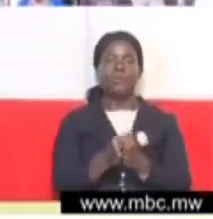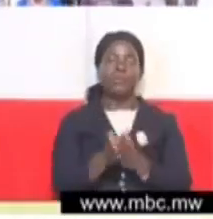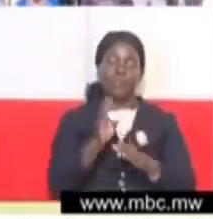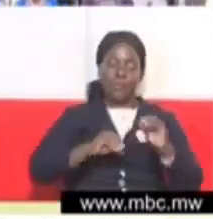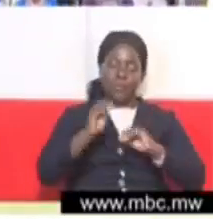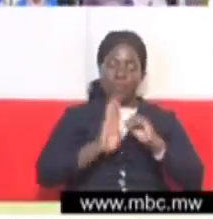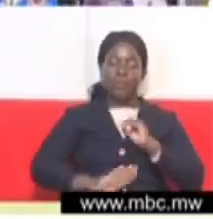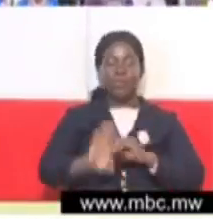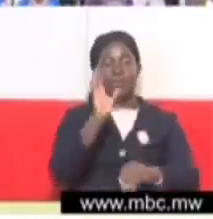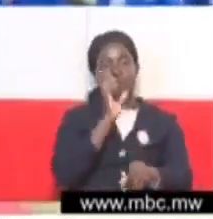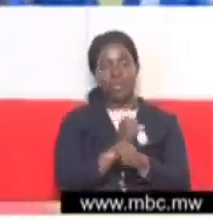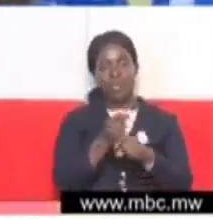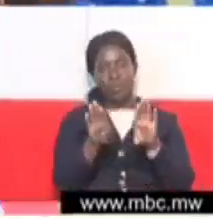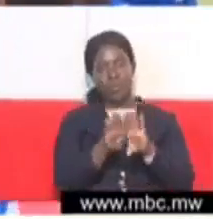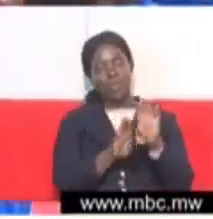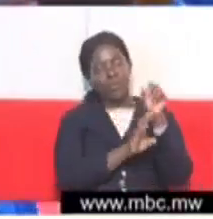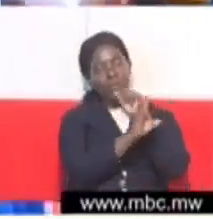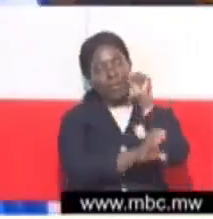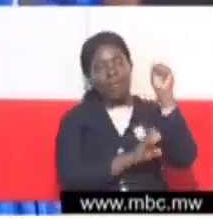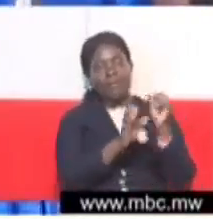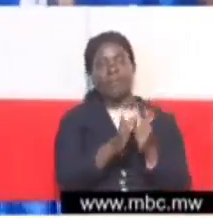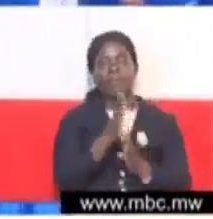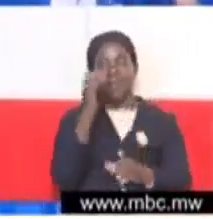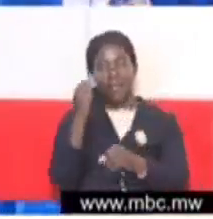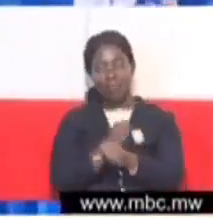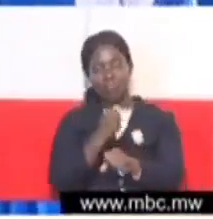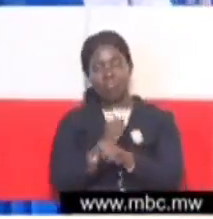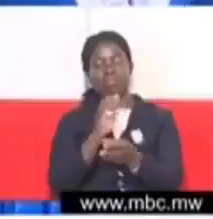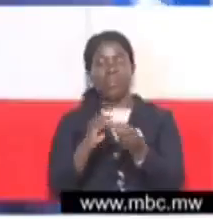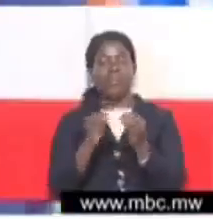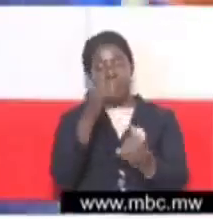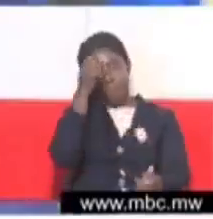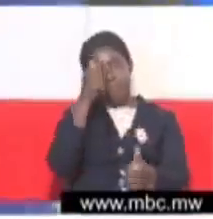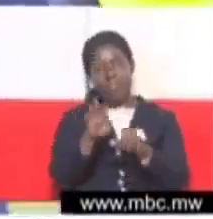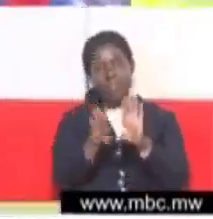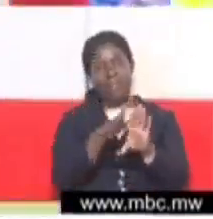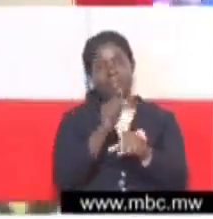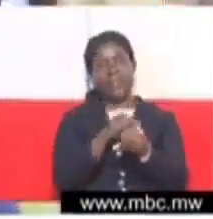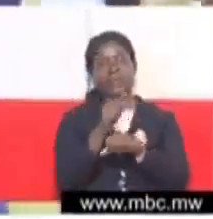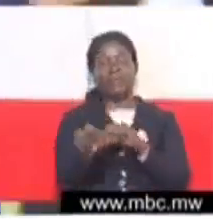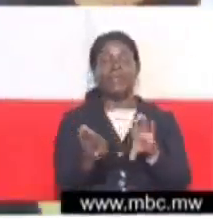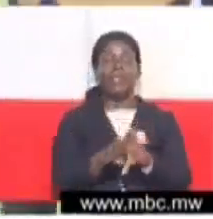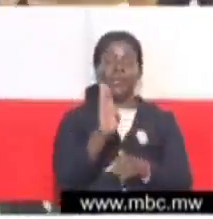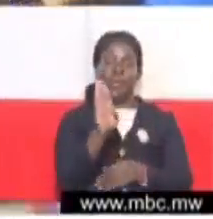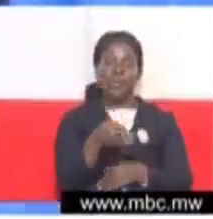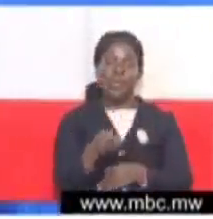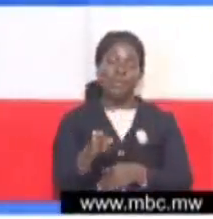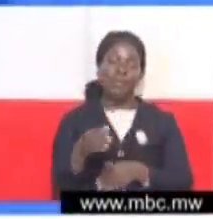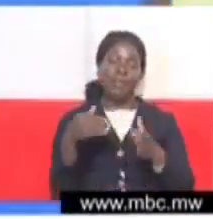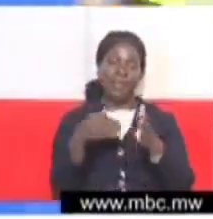Church and the country. Activities marking the celebrations included singing and dancing.